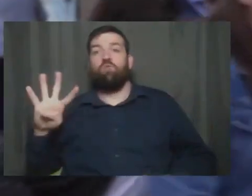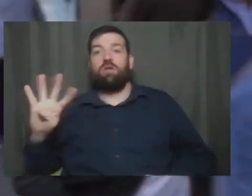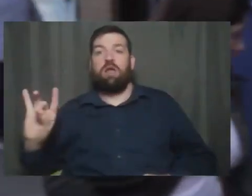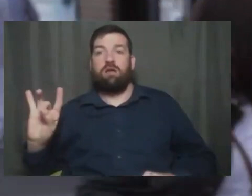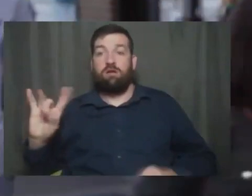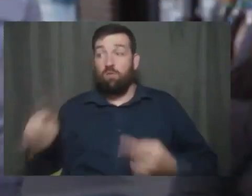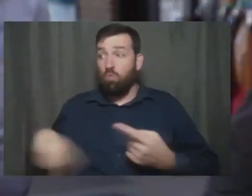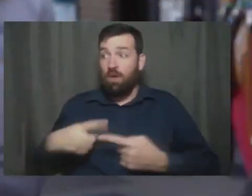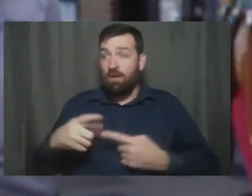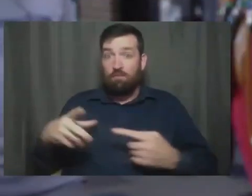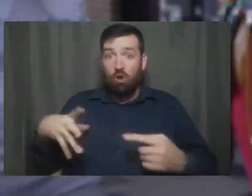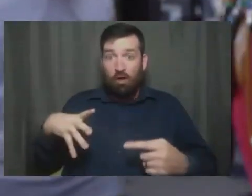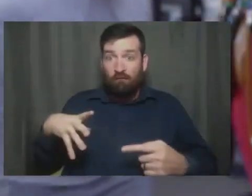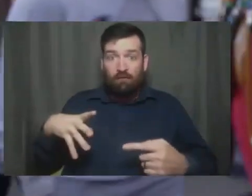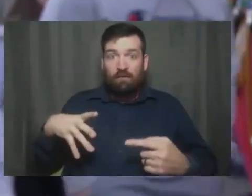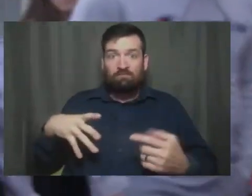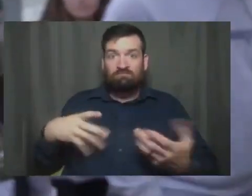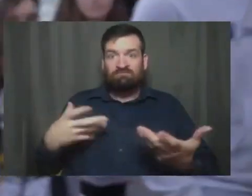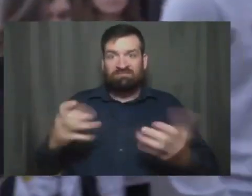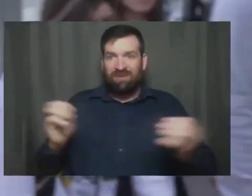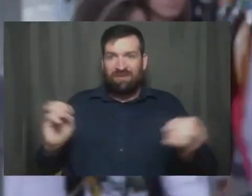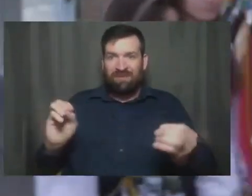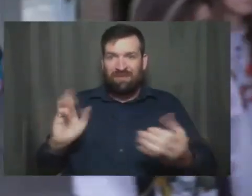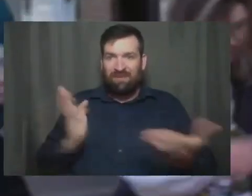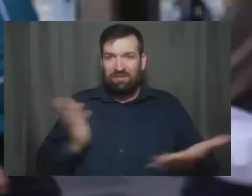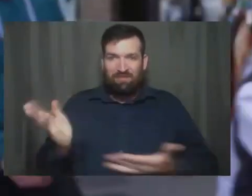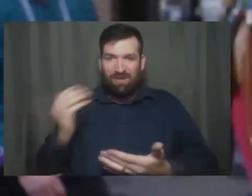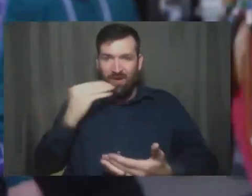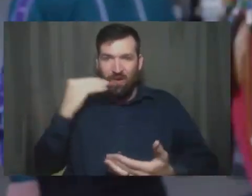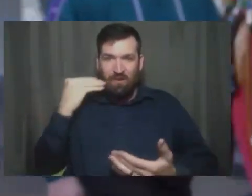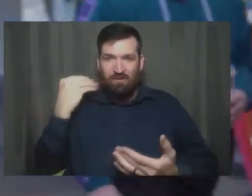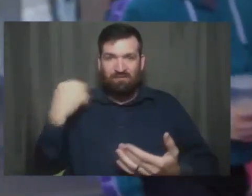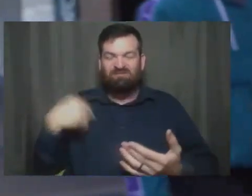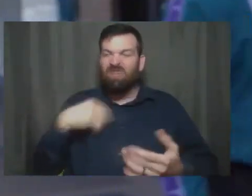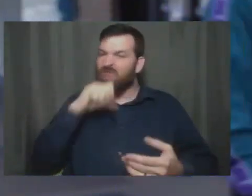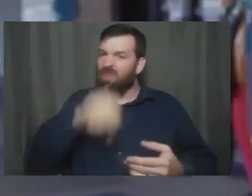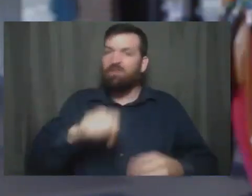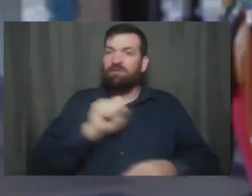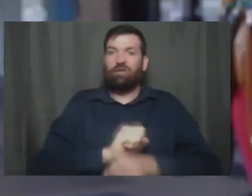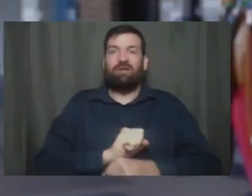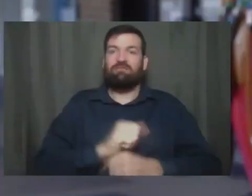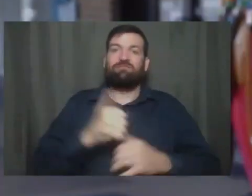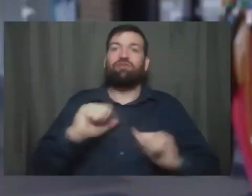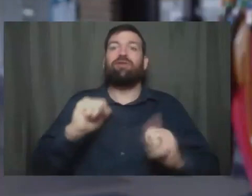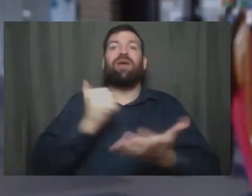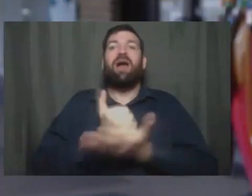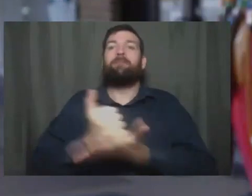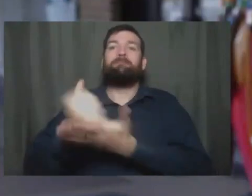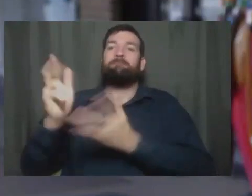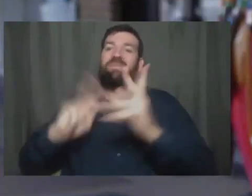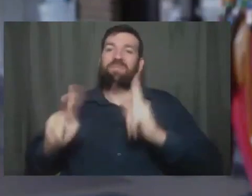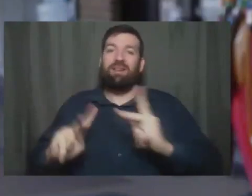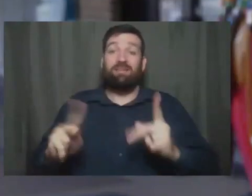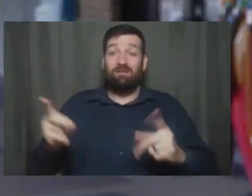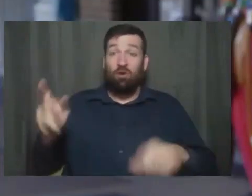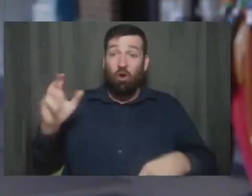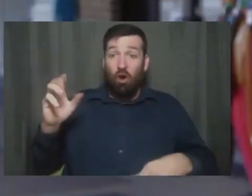but I love my job. So I'm always trying to help people. So even if I'm off duty, I'm